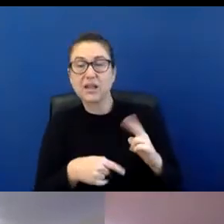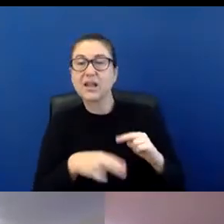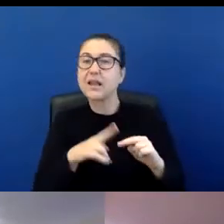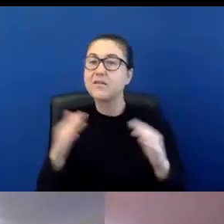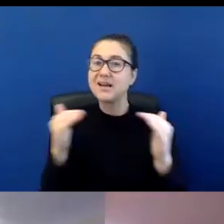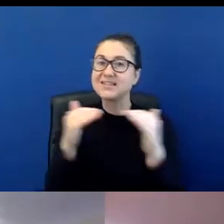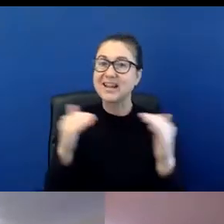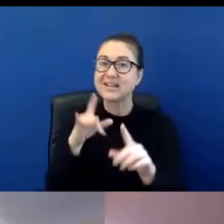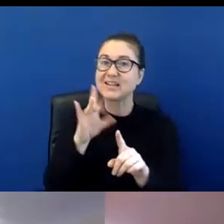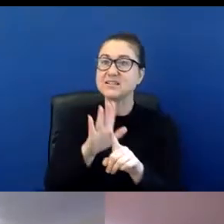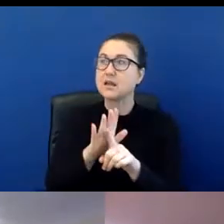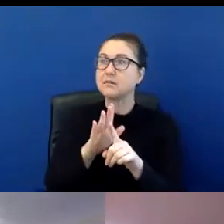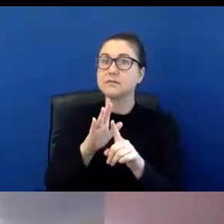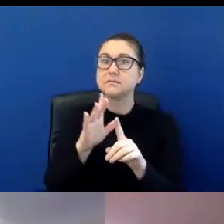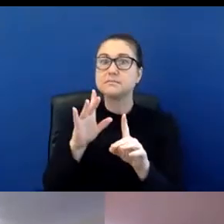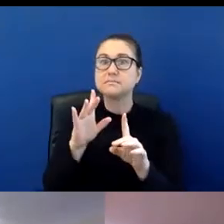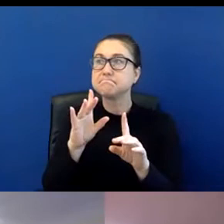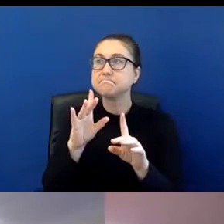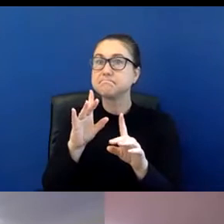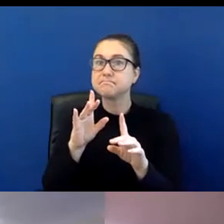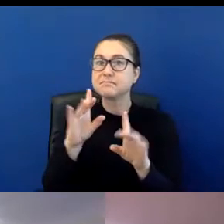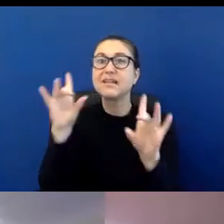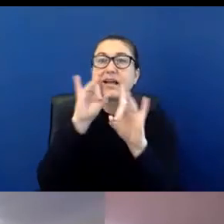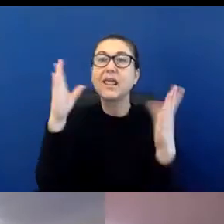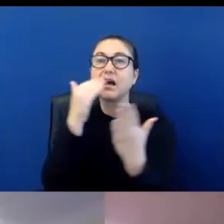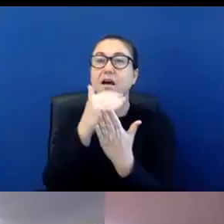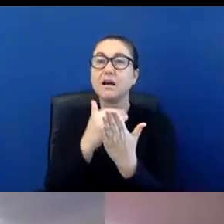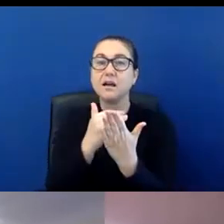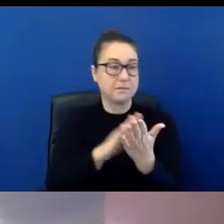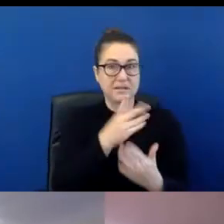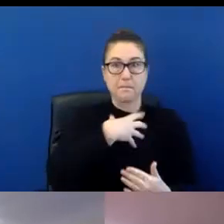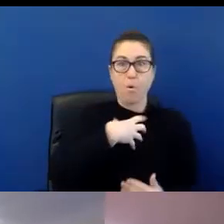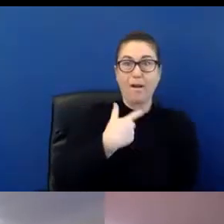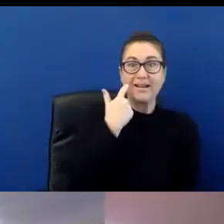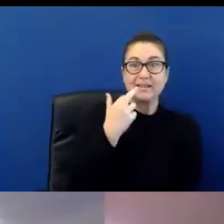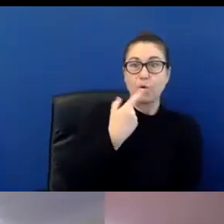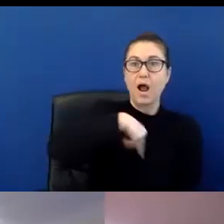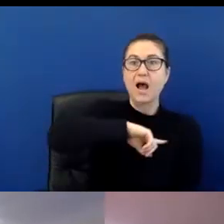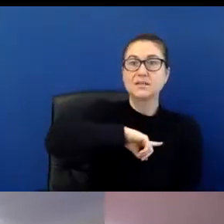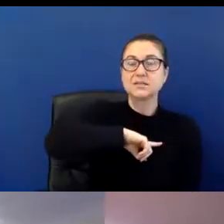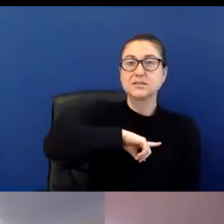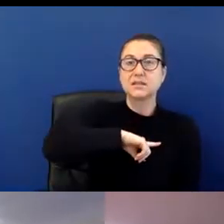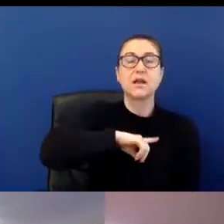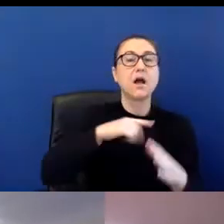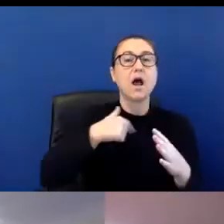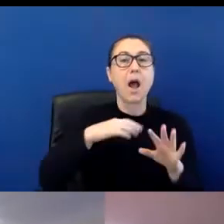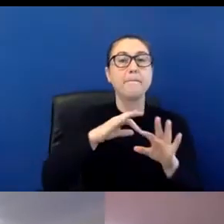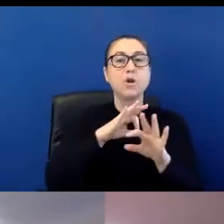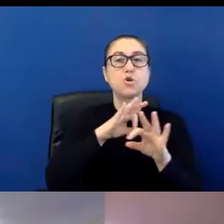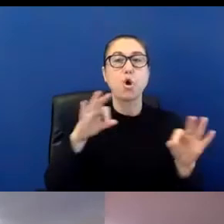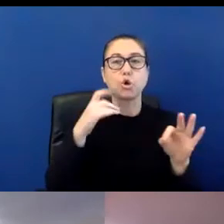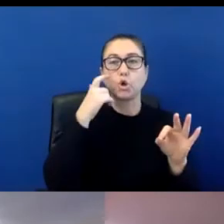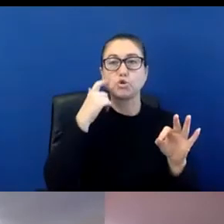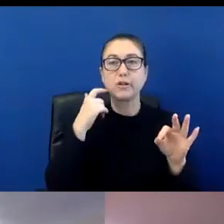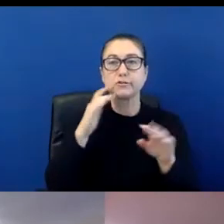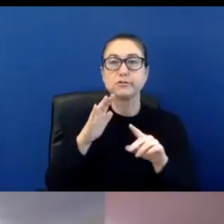which, makes it easier for us. I mean, the process of, and this is not in any way meaning to be